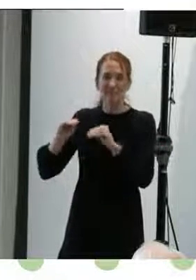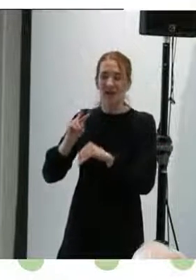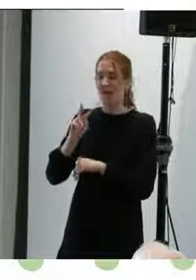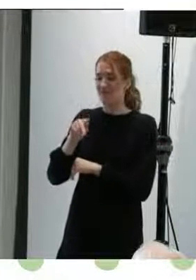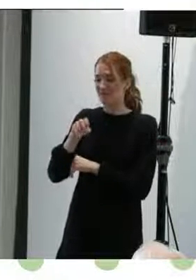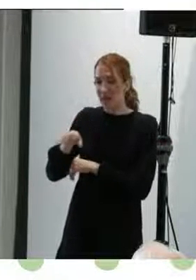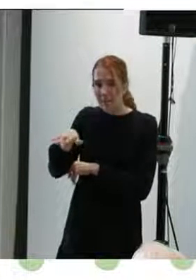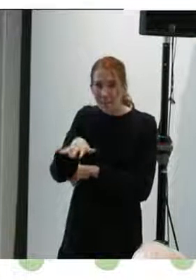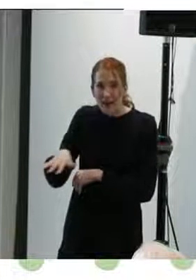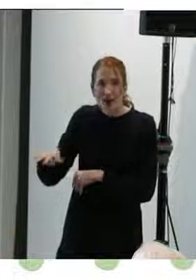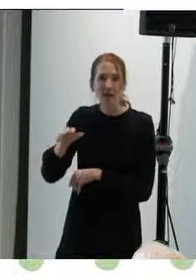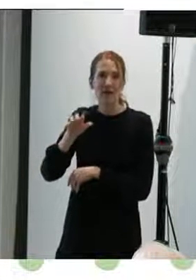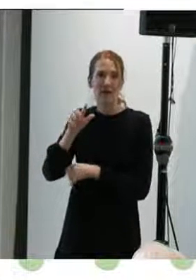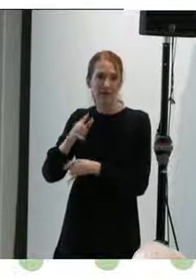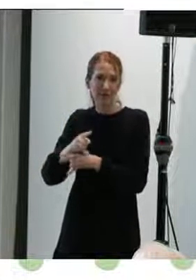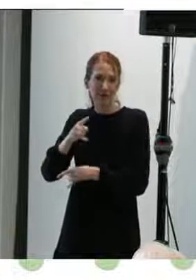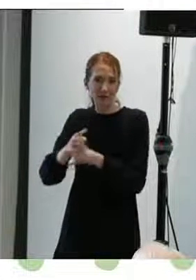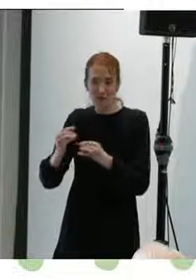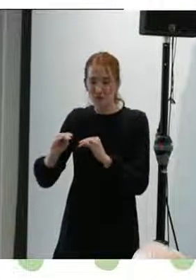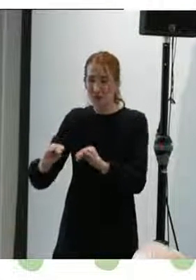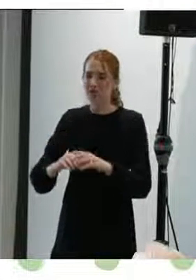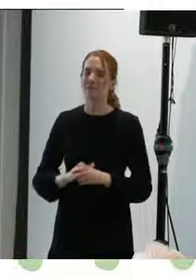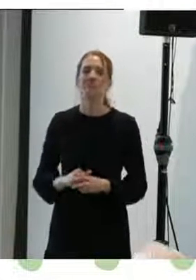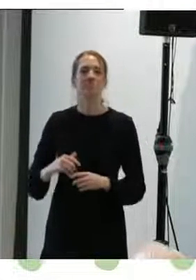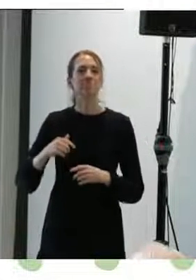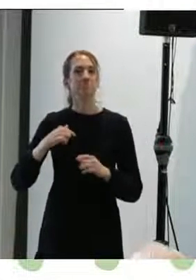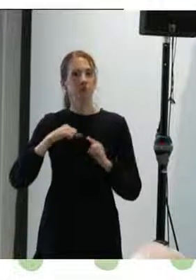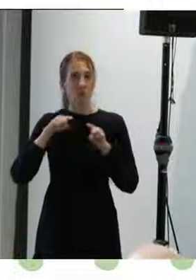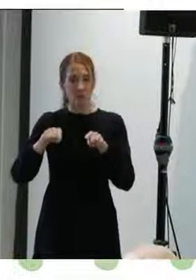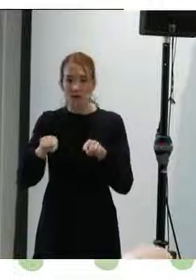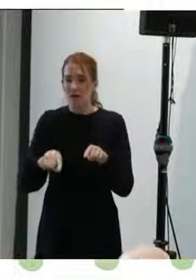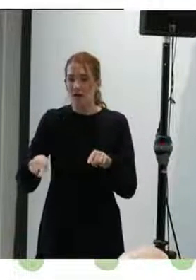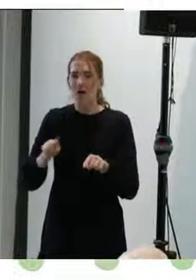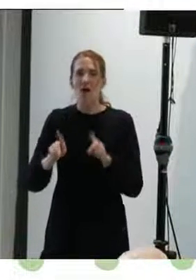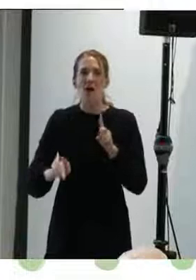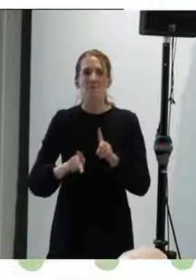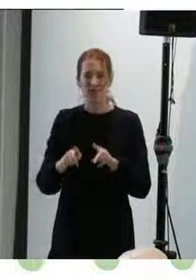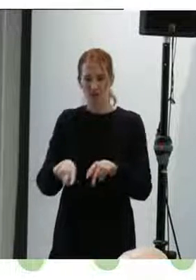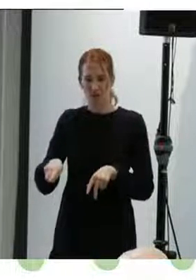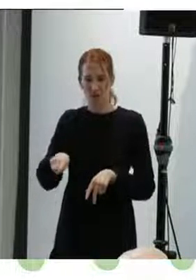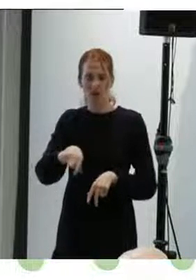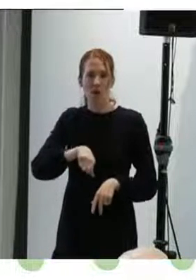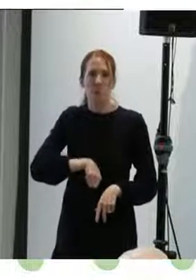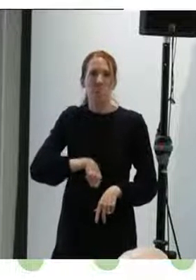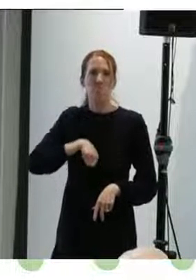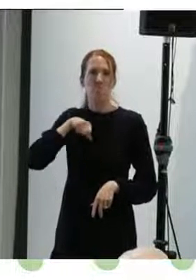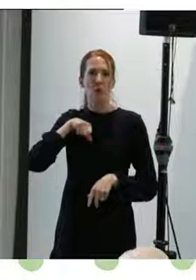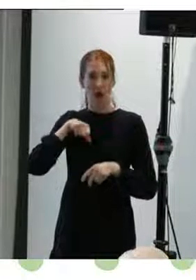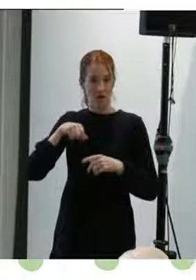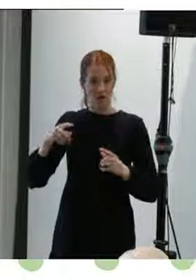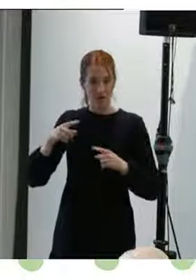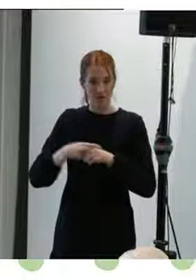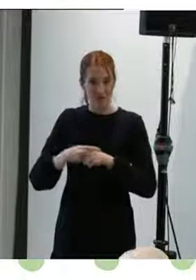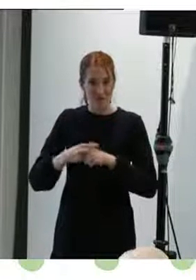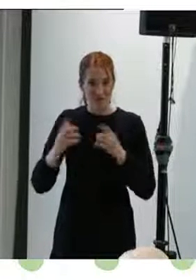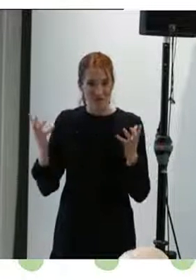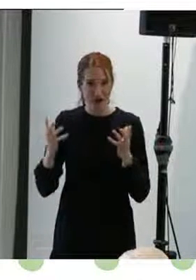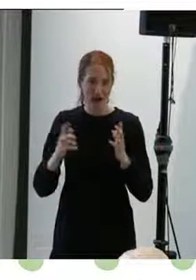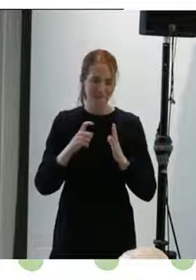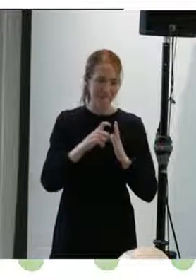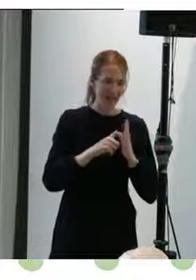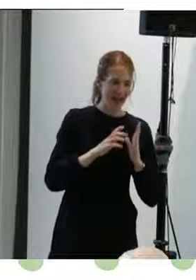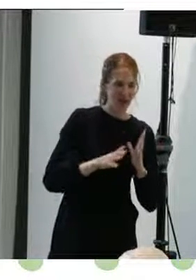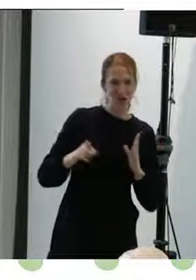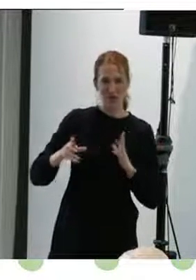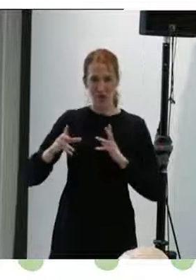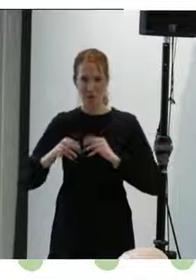this area, people really pride themselves on this long history of conflict between miners and mine owners. They pride themselves on union membership